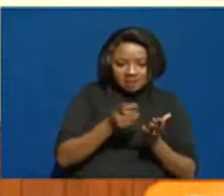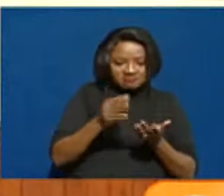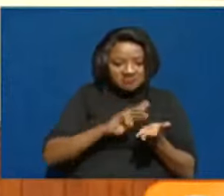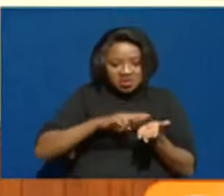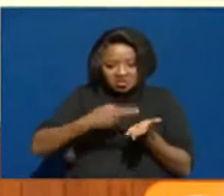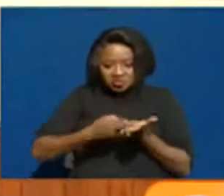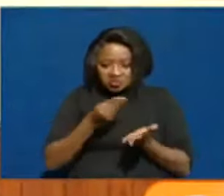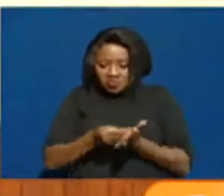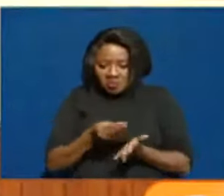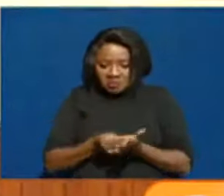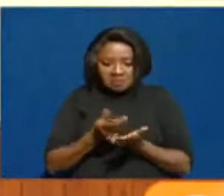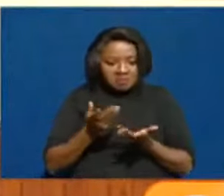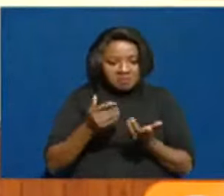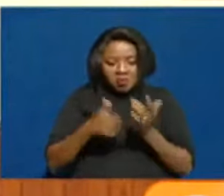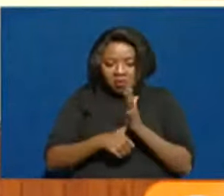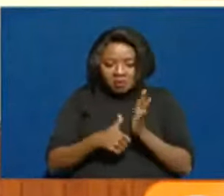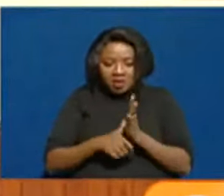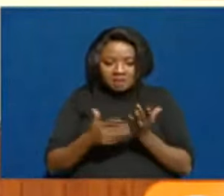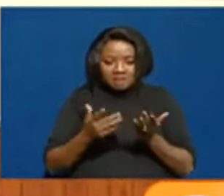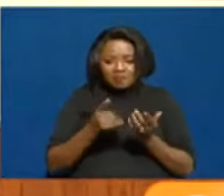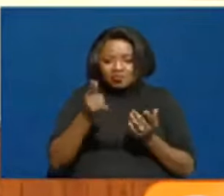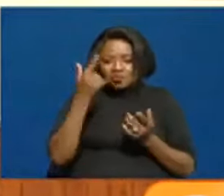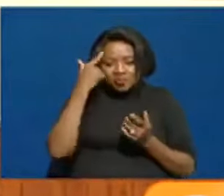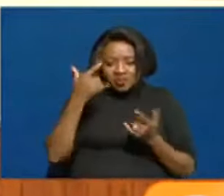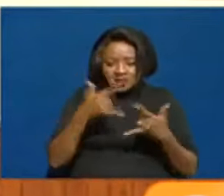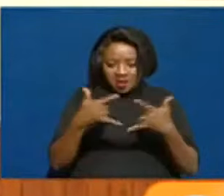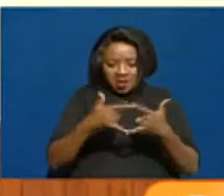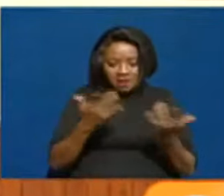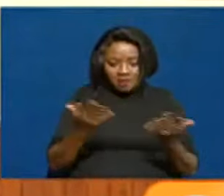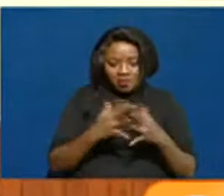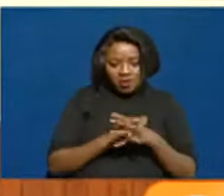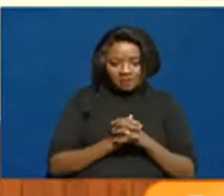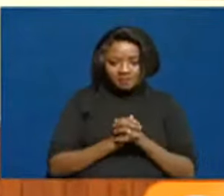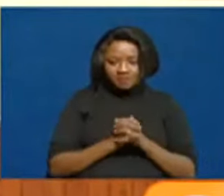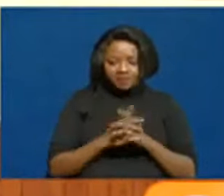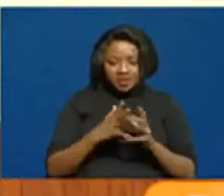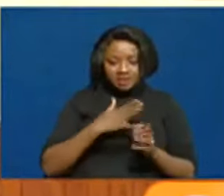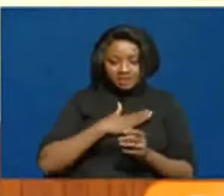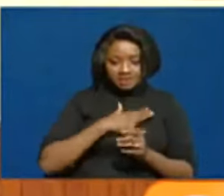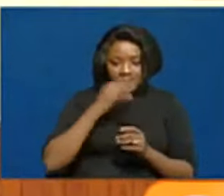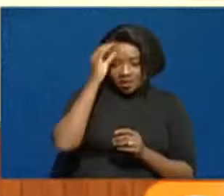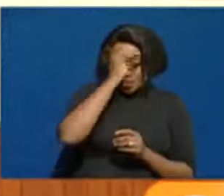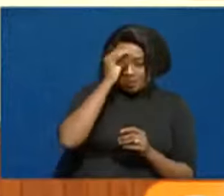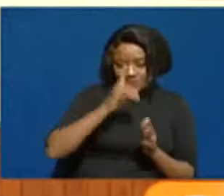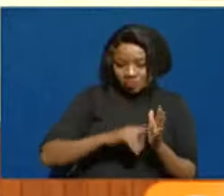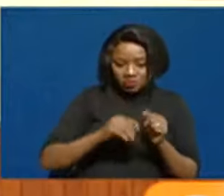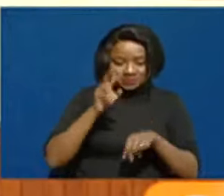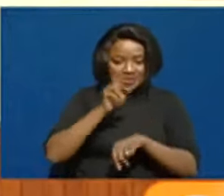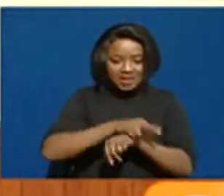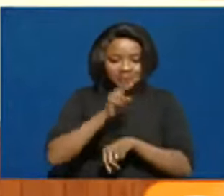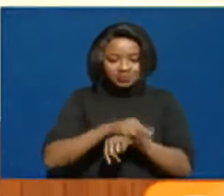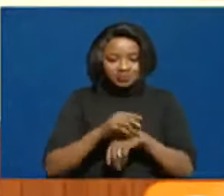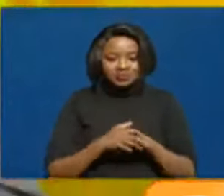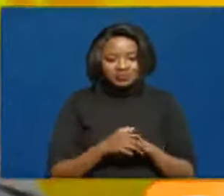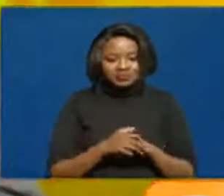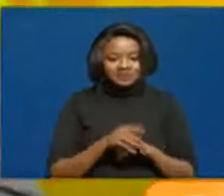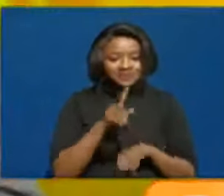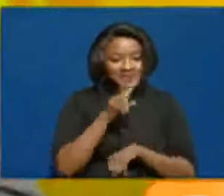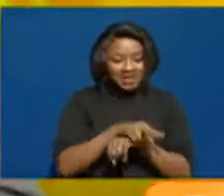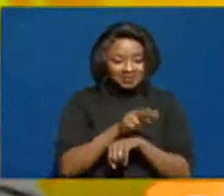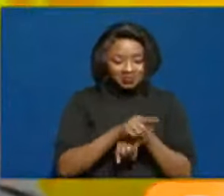an awareness problem? Where does the gap lie? What I can say first is the attitude. Which attitude